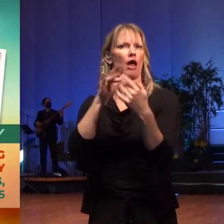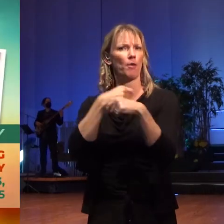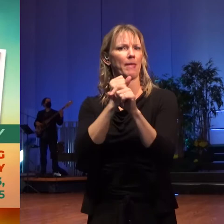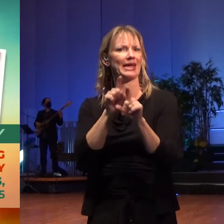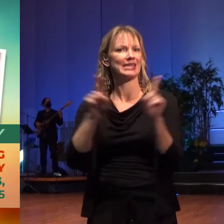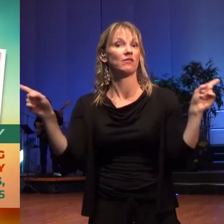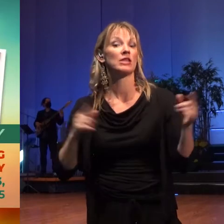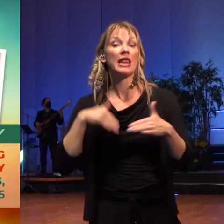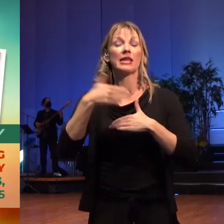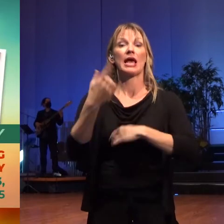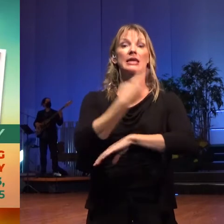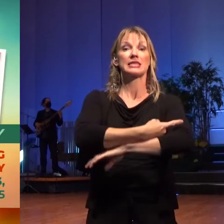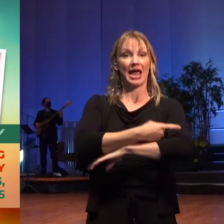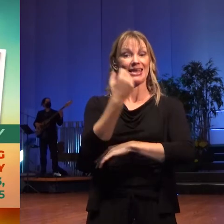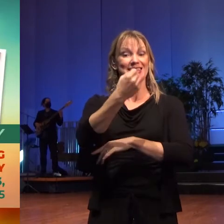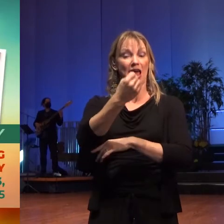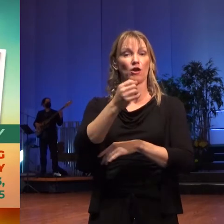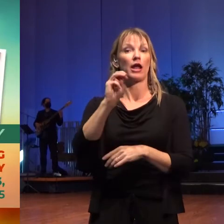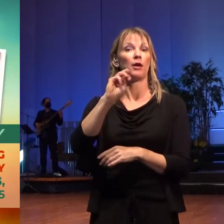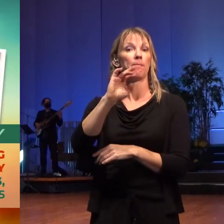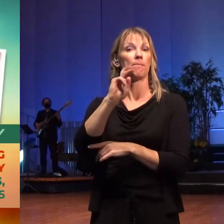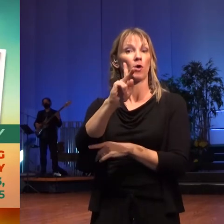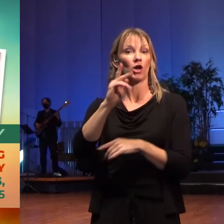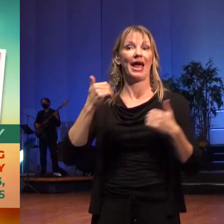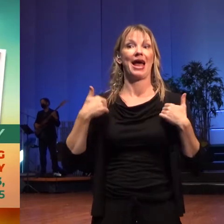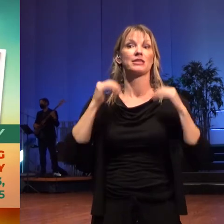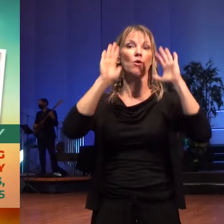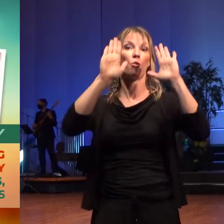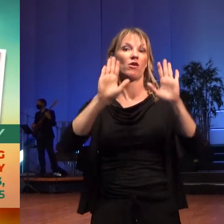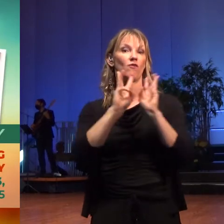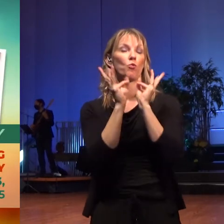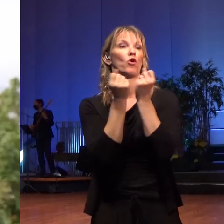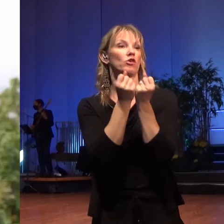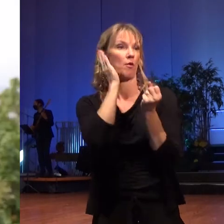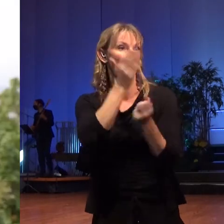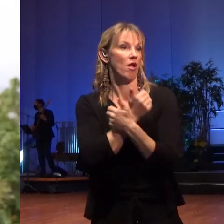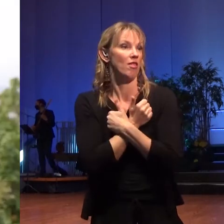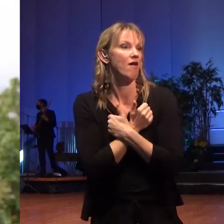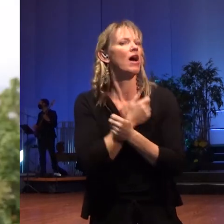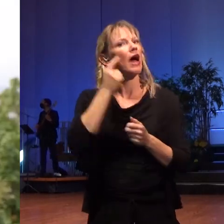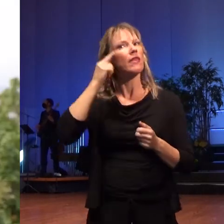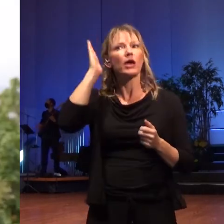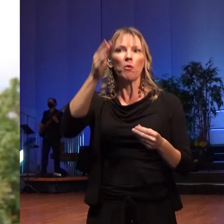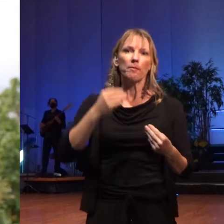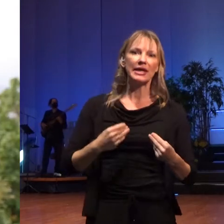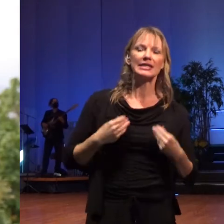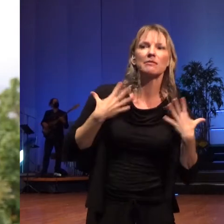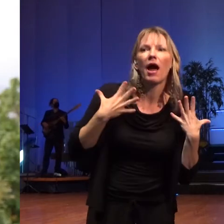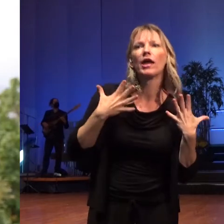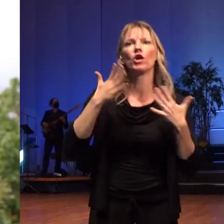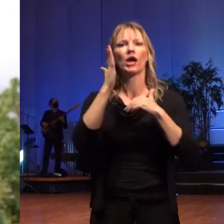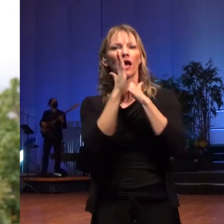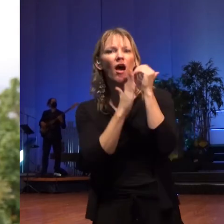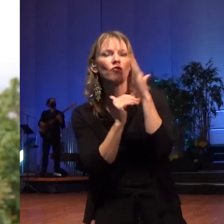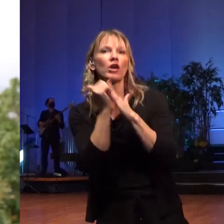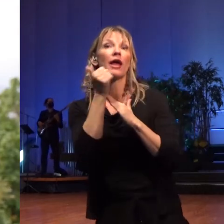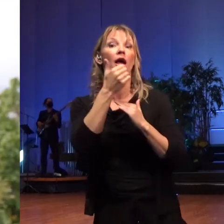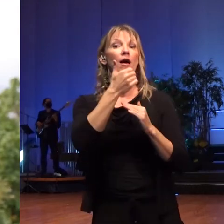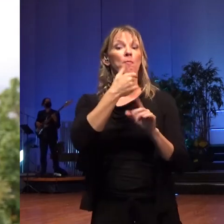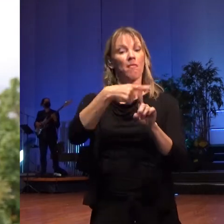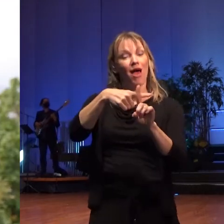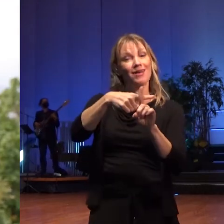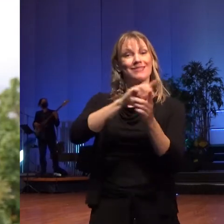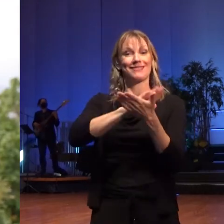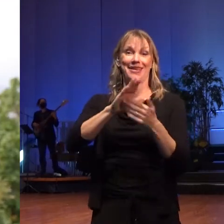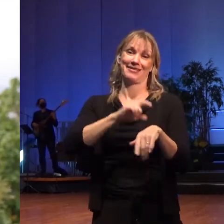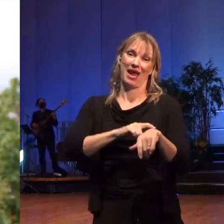day, Saturday, Mark has a wonderful workshop that you'll also love. I think you'll find it inspiring, perhaps comforting, and a really nice